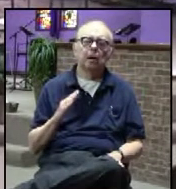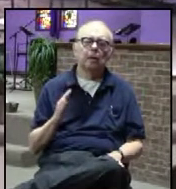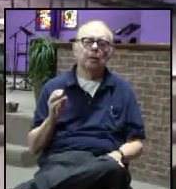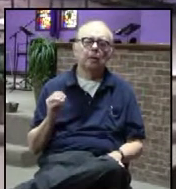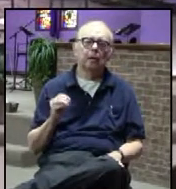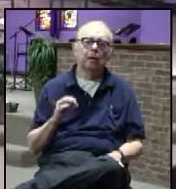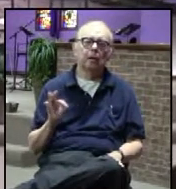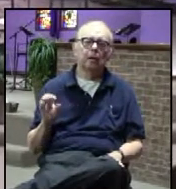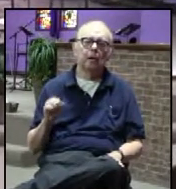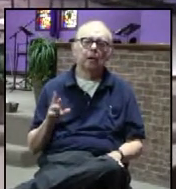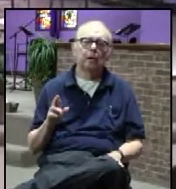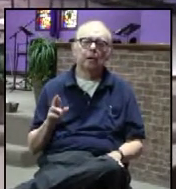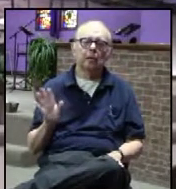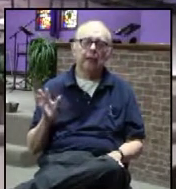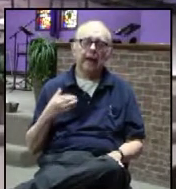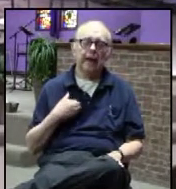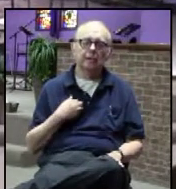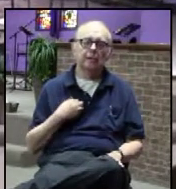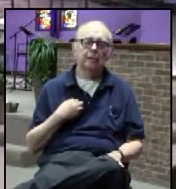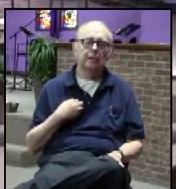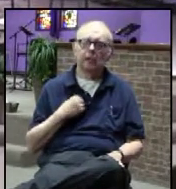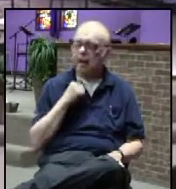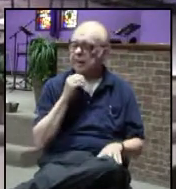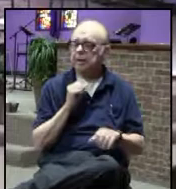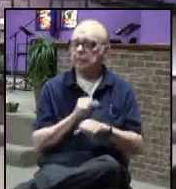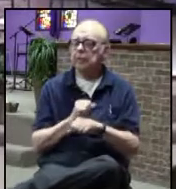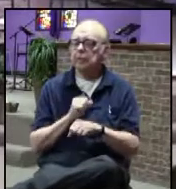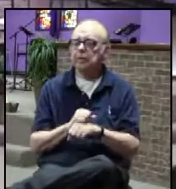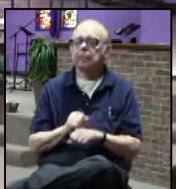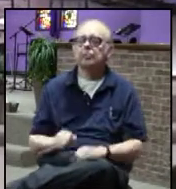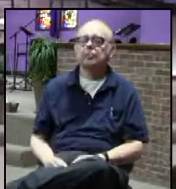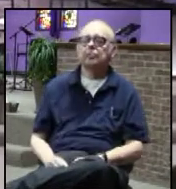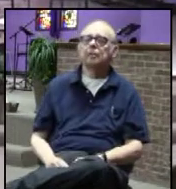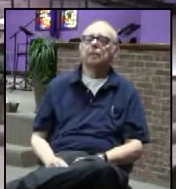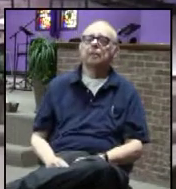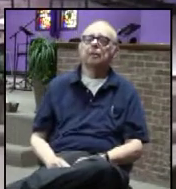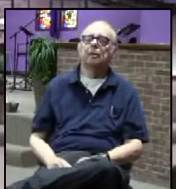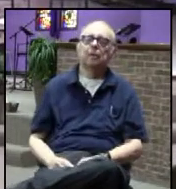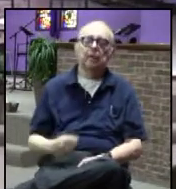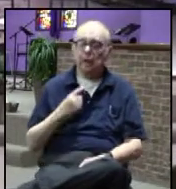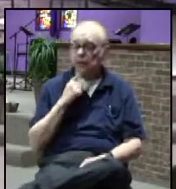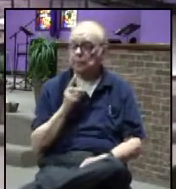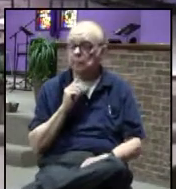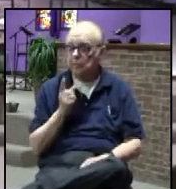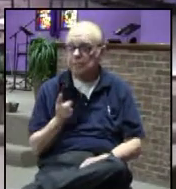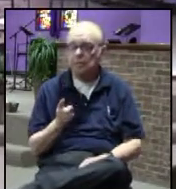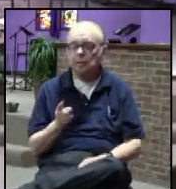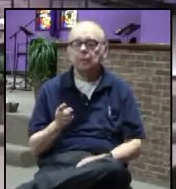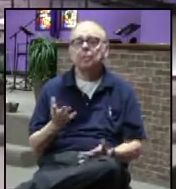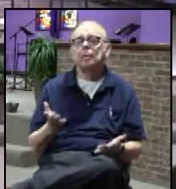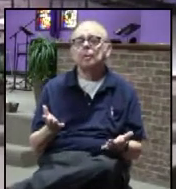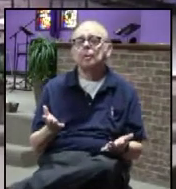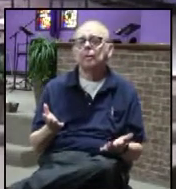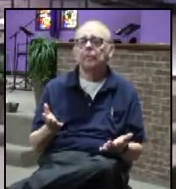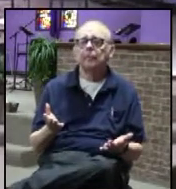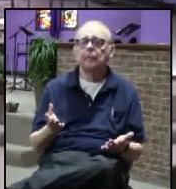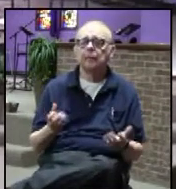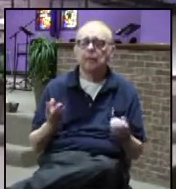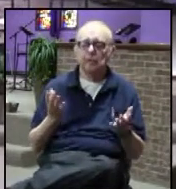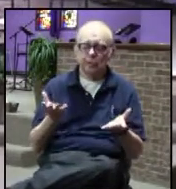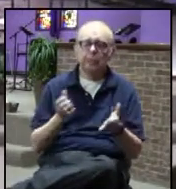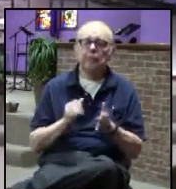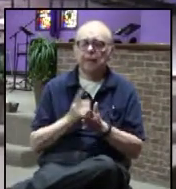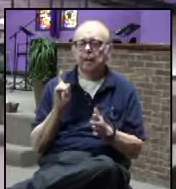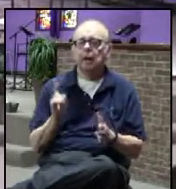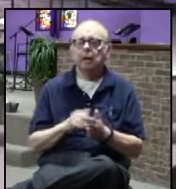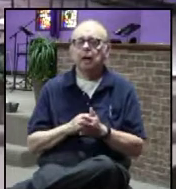because the one that he had didn't work. And I said, really? I said, he says, how much you want for